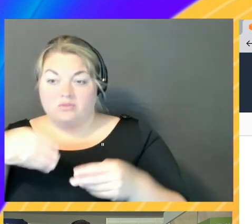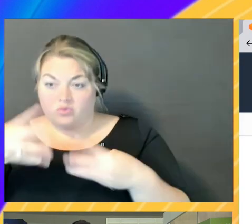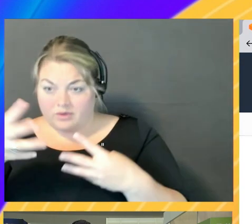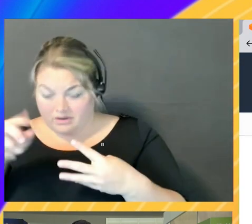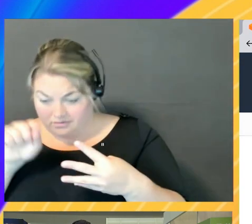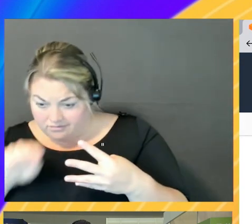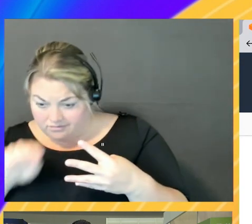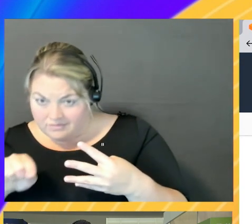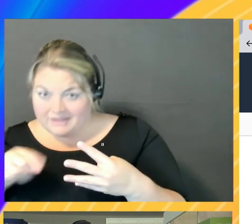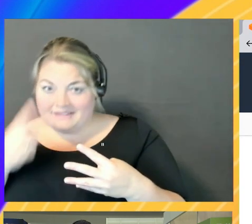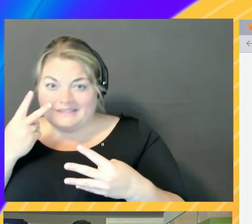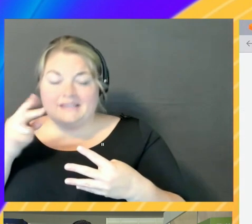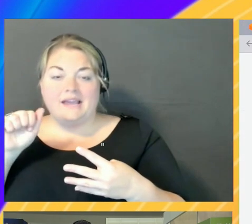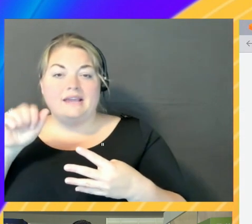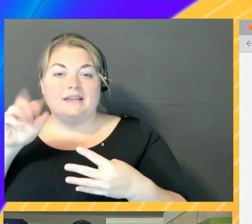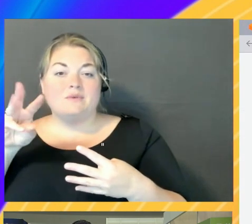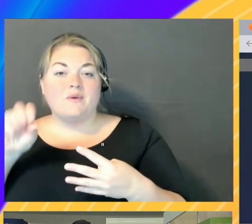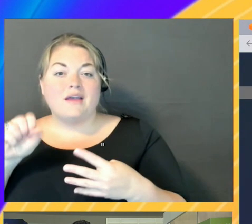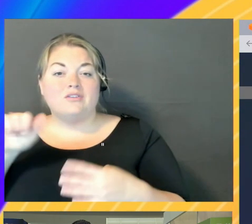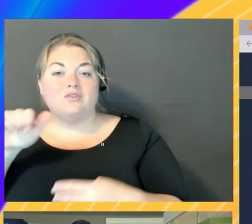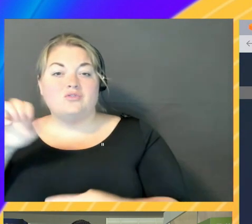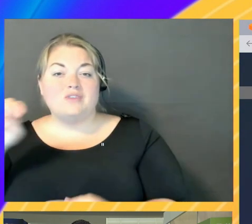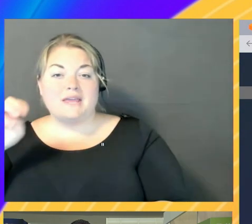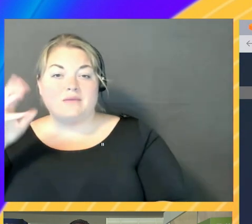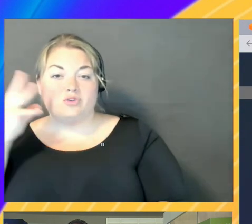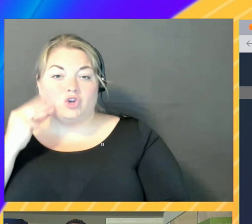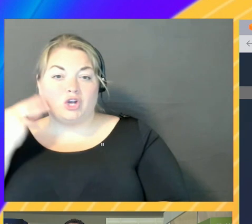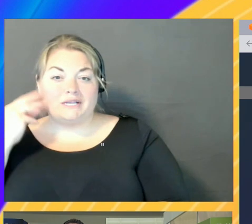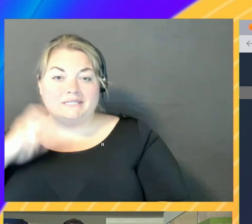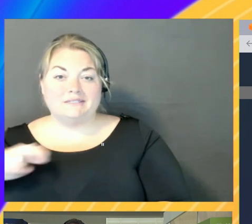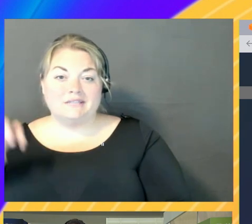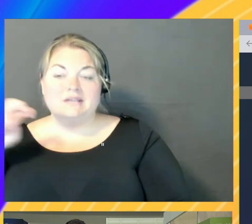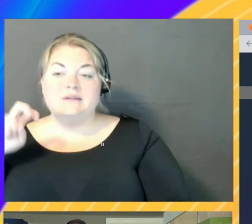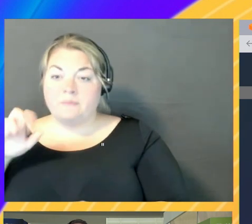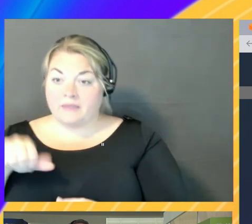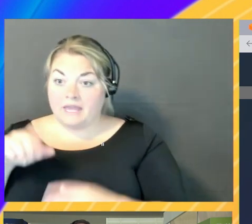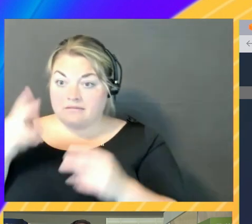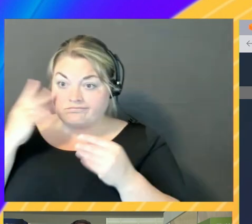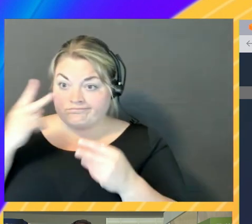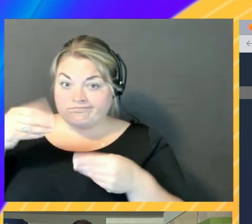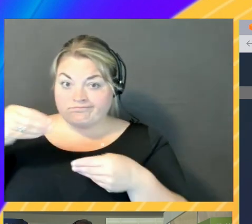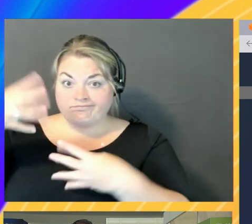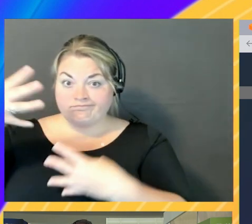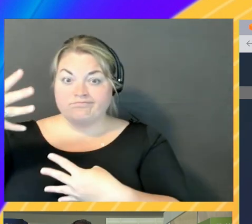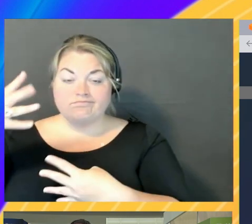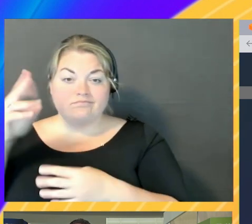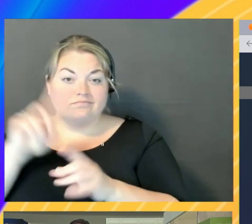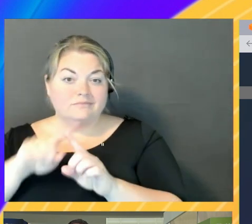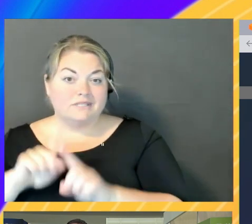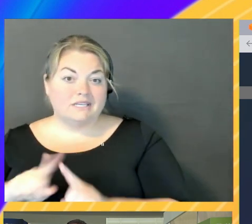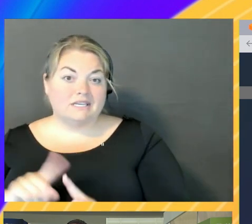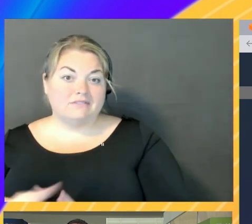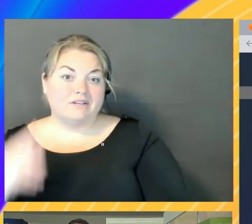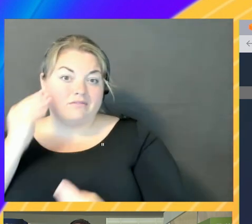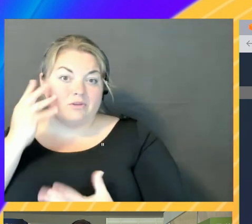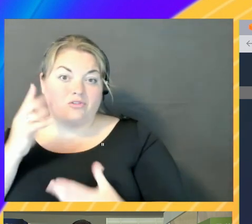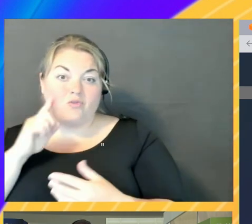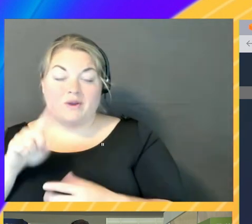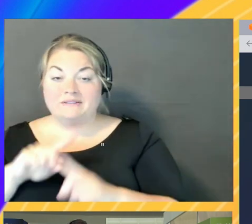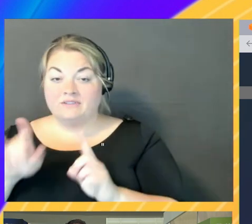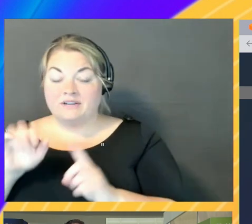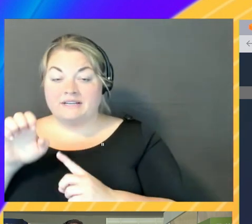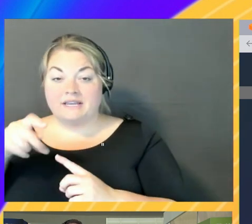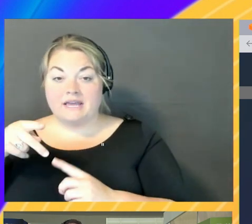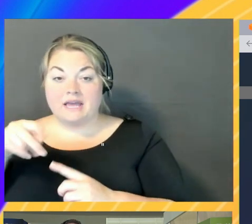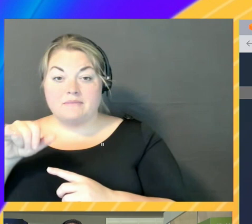Jam Journeys. That'll take you over to this landing page where you can get all the information about all the different episodes that we just streamed over the past 4 weeks.